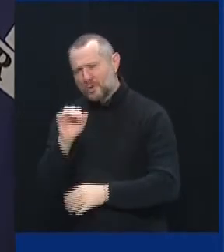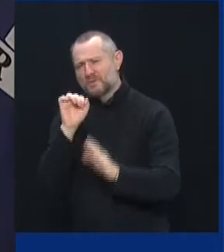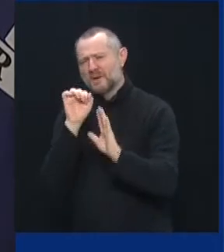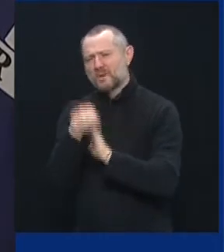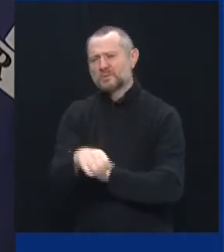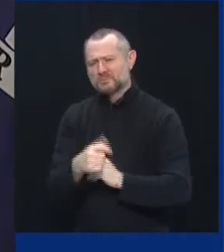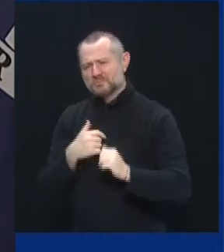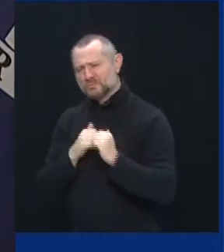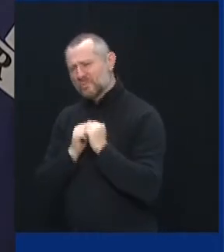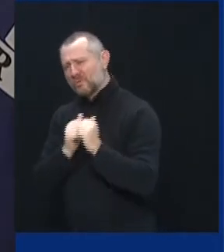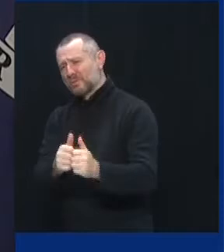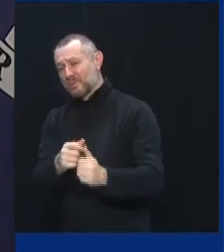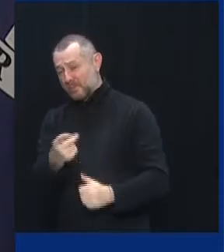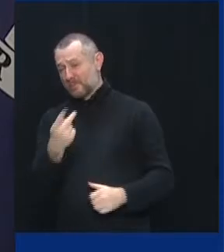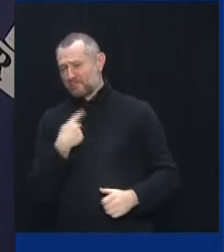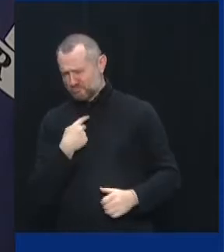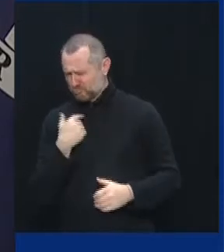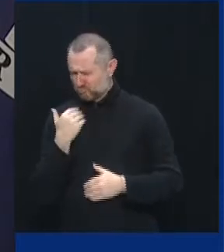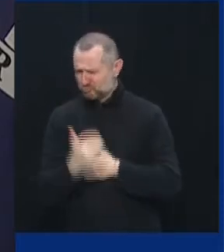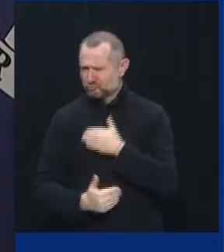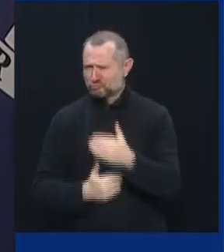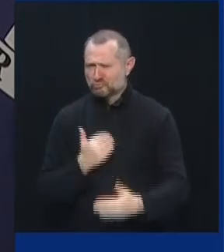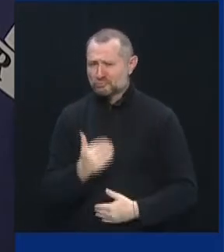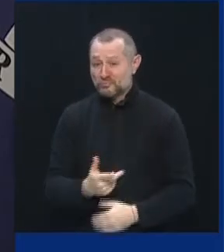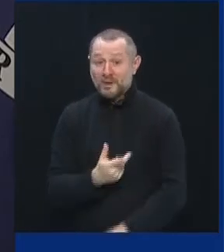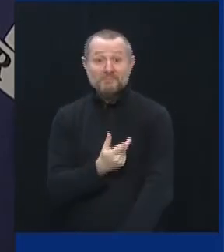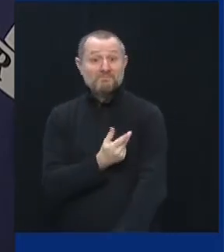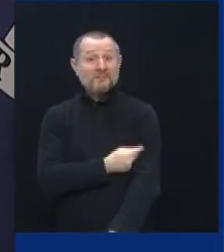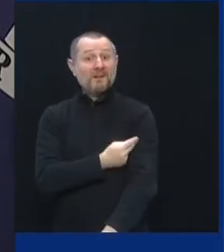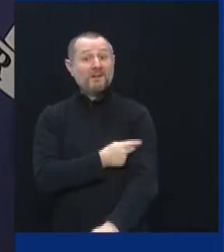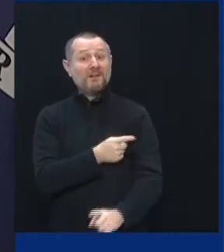this together. And the vaccine is coming,